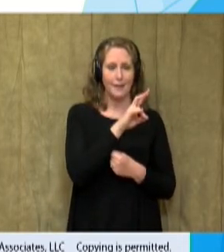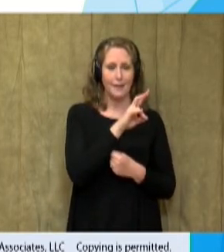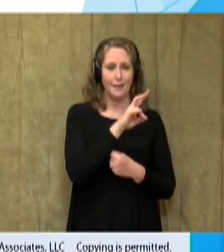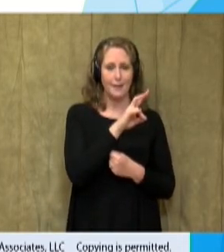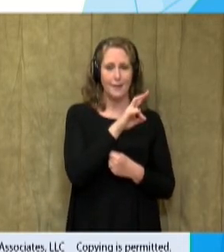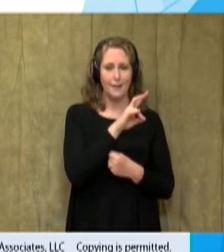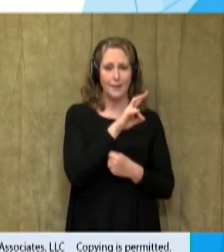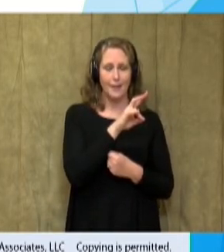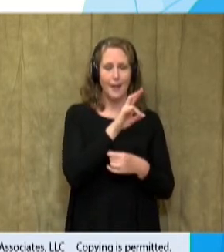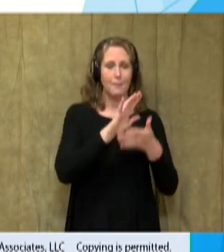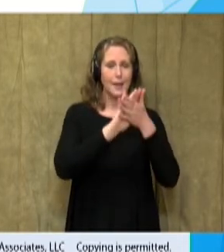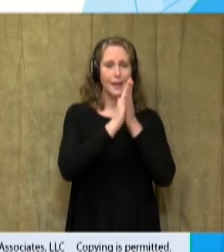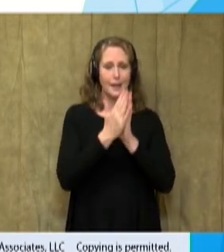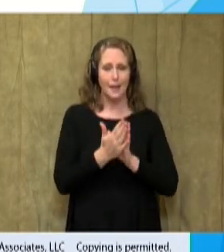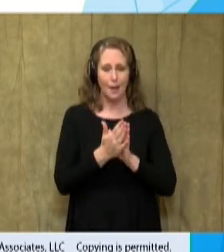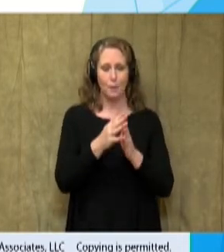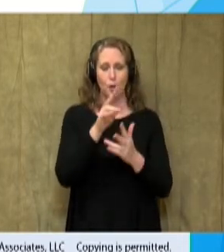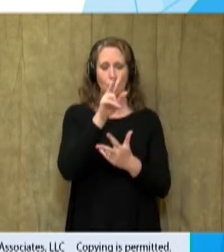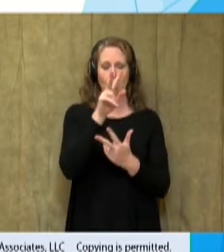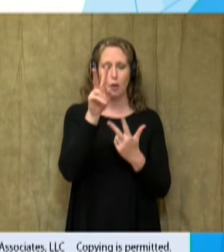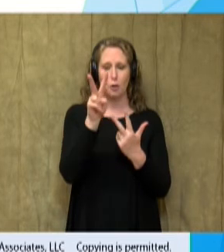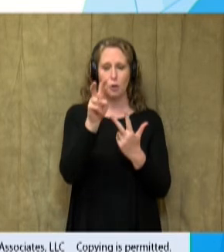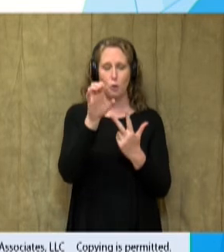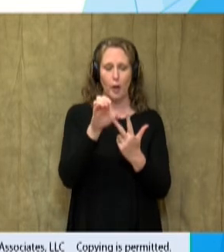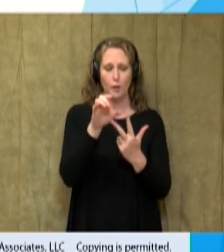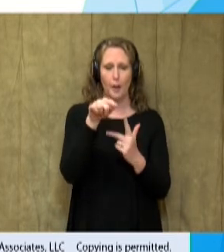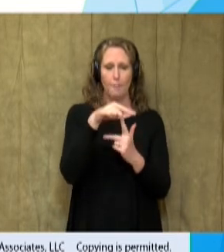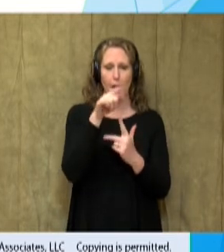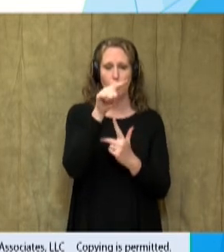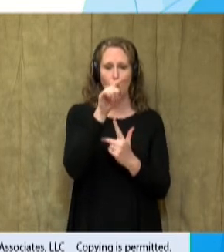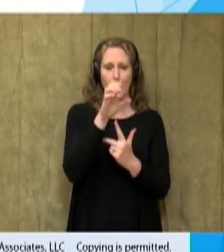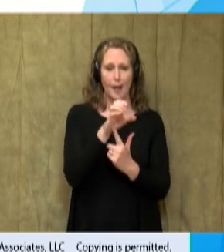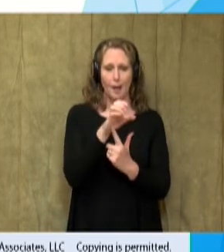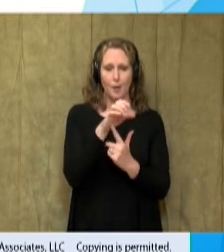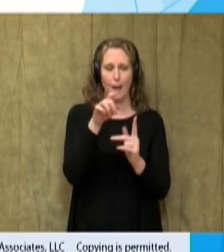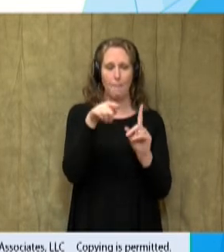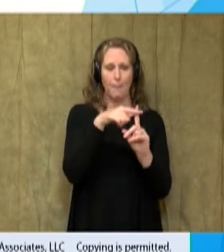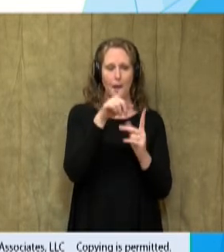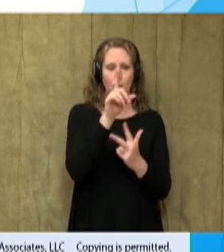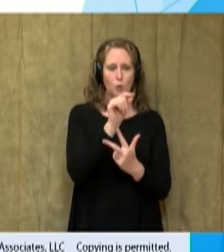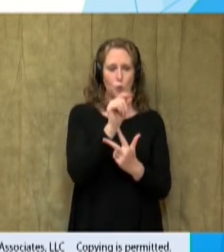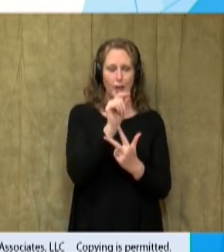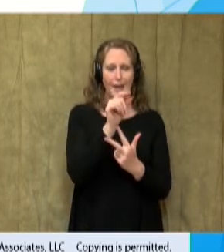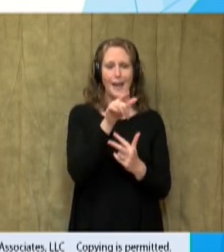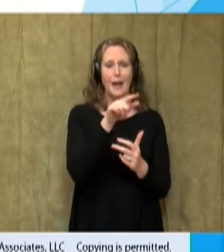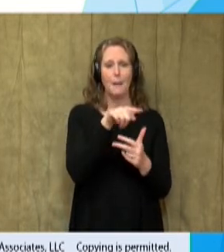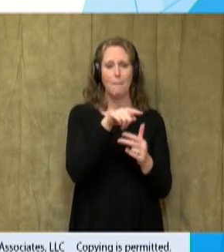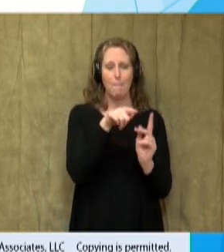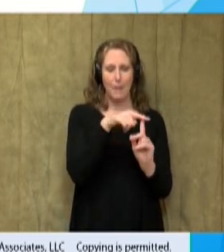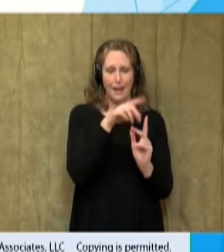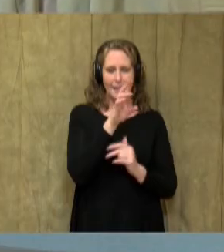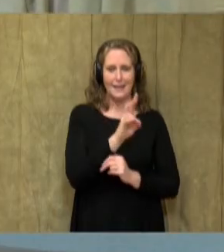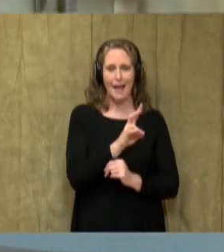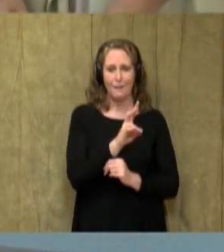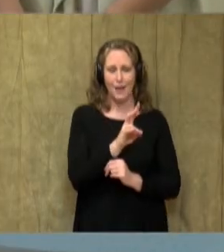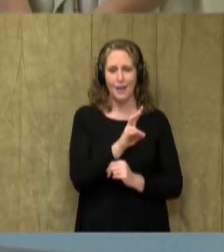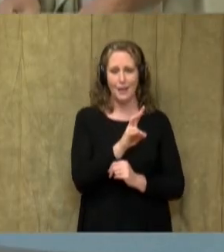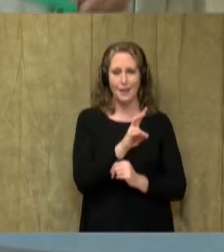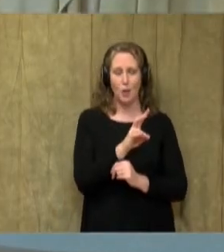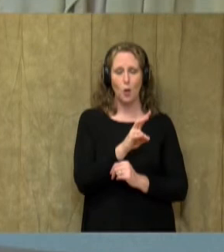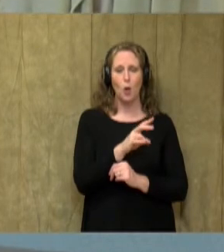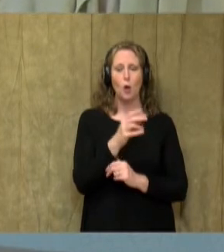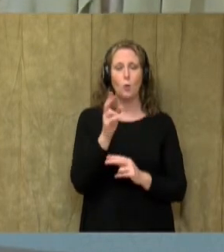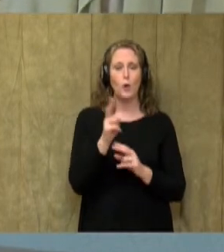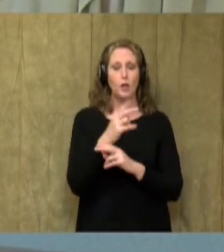so we have 200 plus 100 plus 20 plus 7, because we took that 300, we took one of